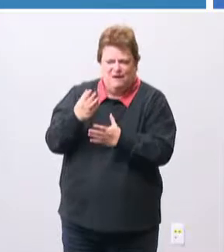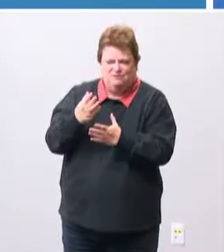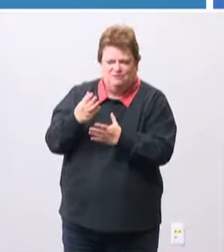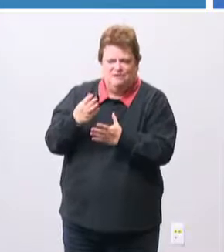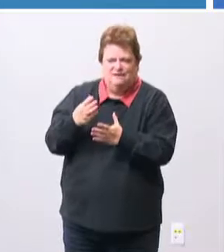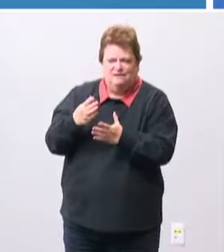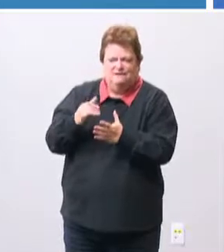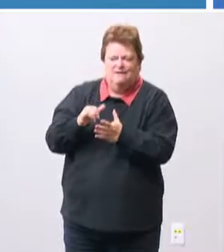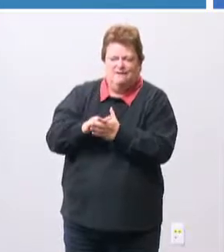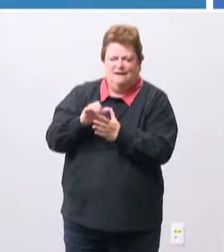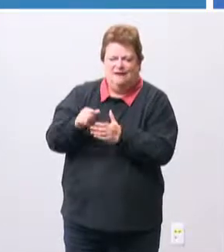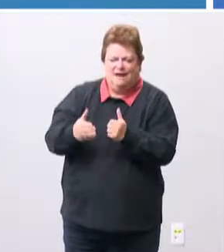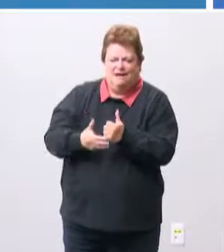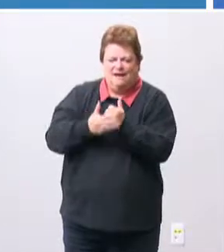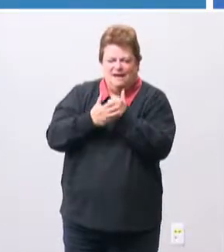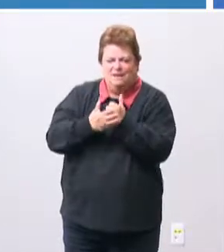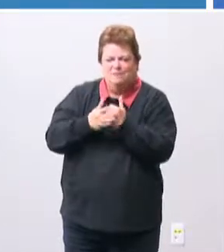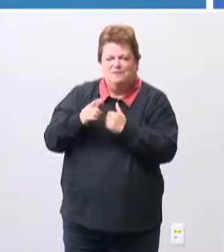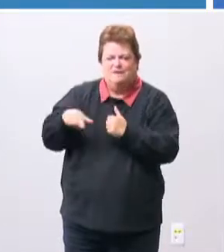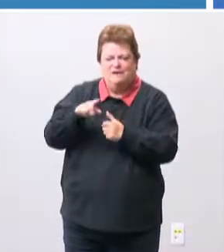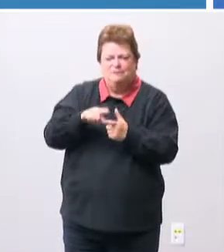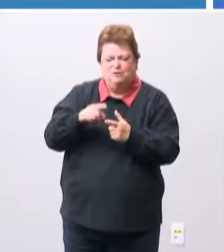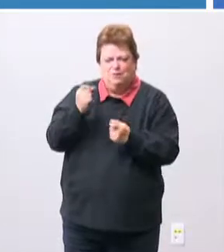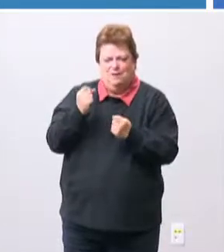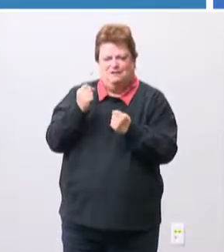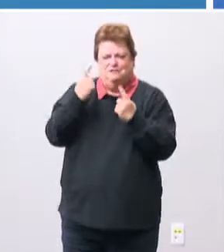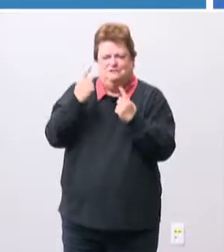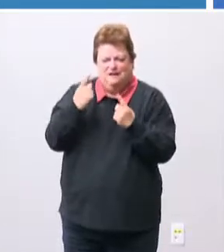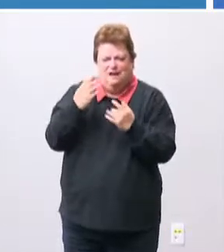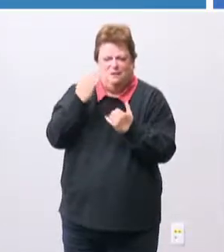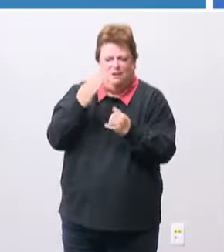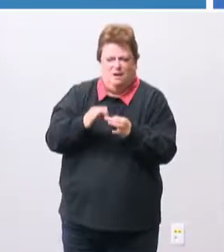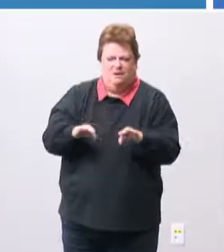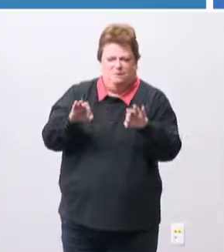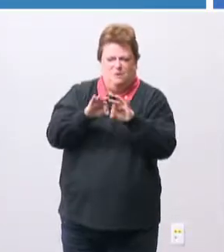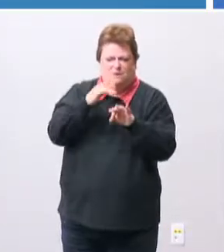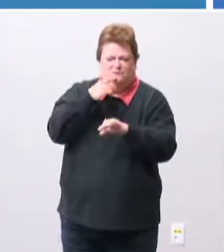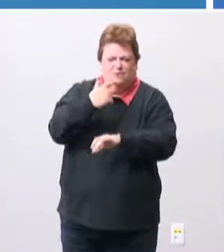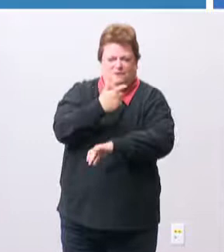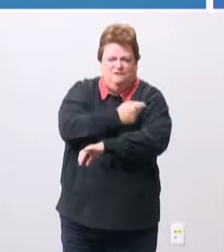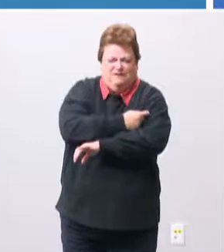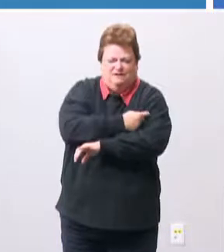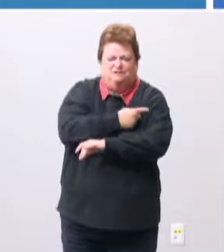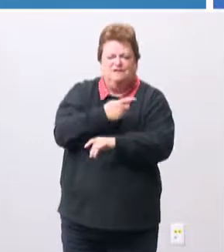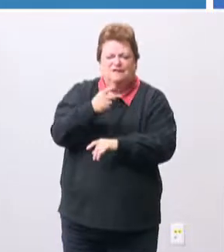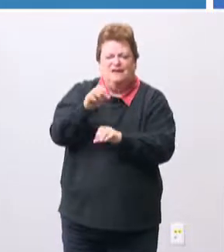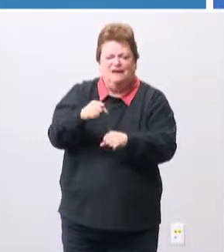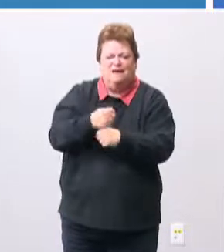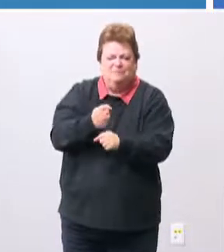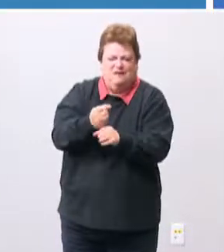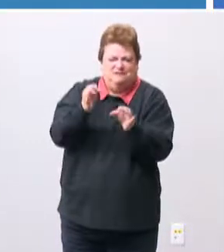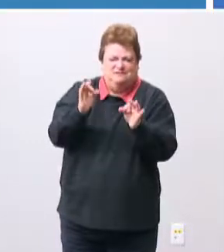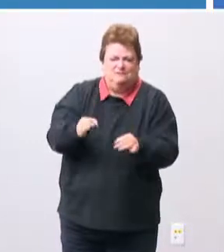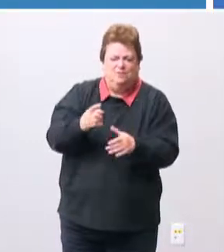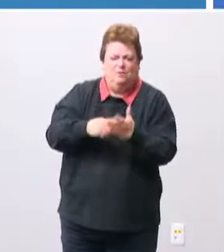that can guide them in understanding the vaccine and making a decision about what's best for their